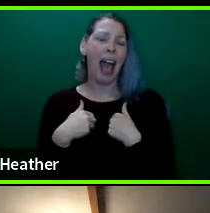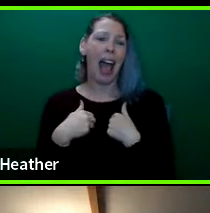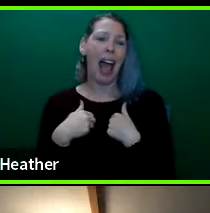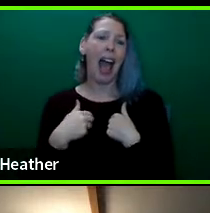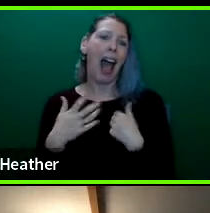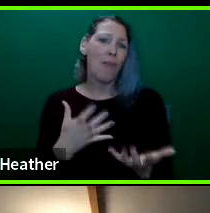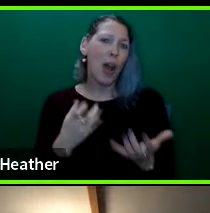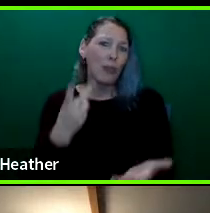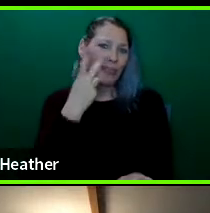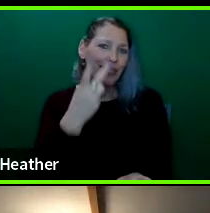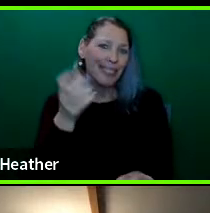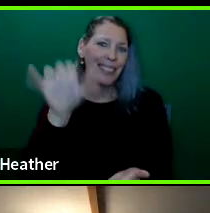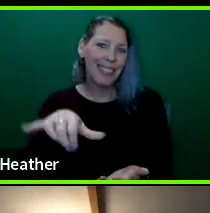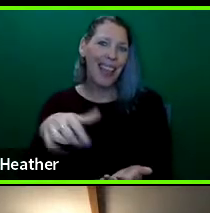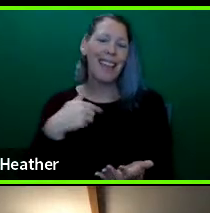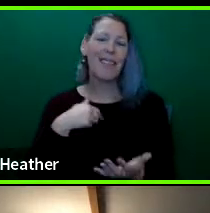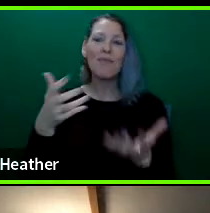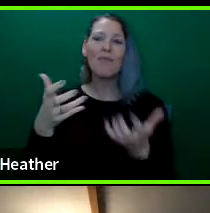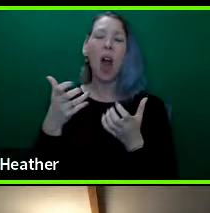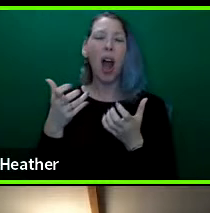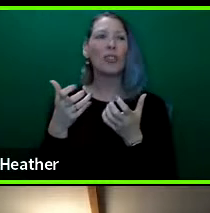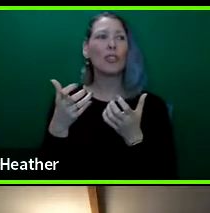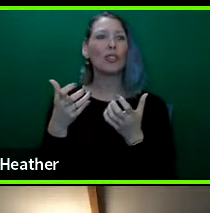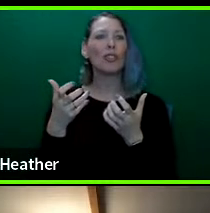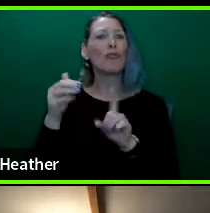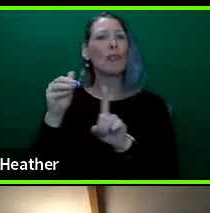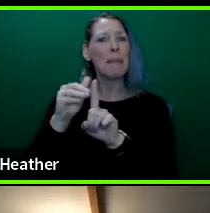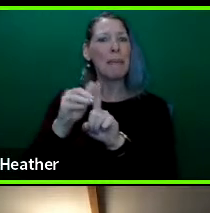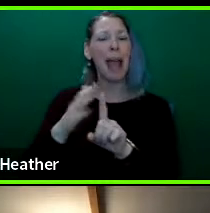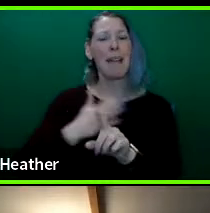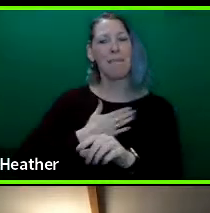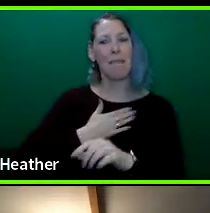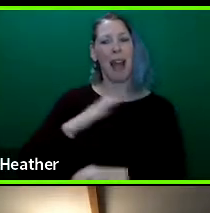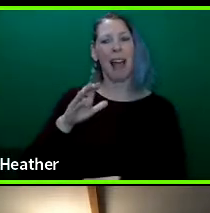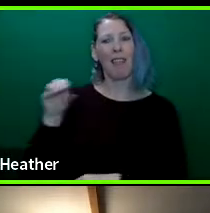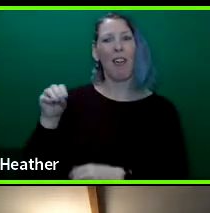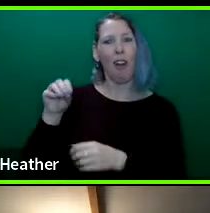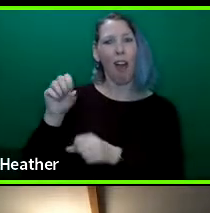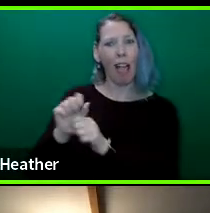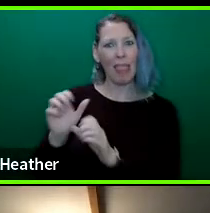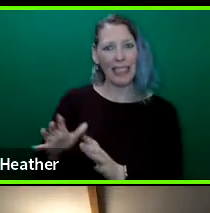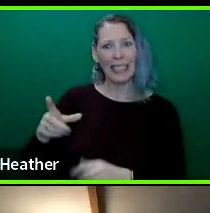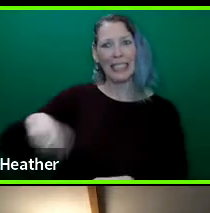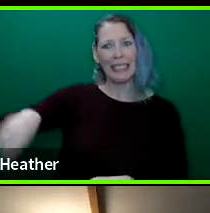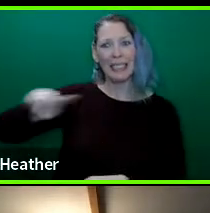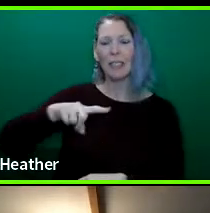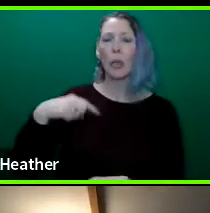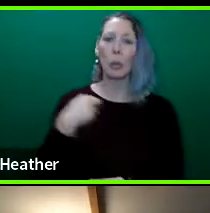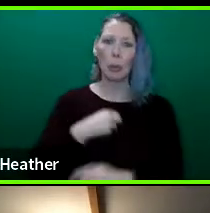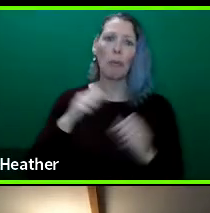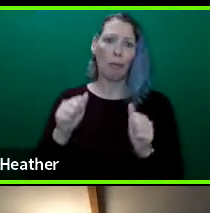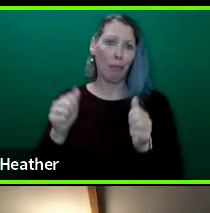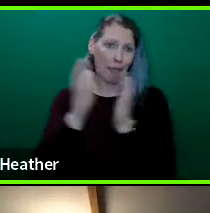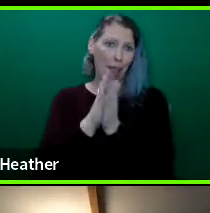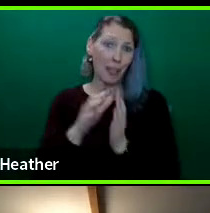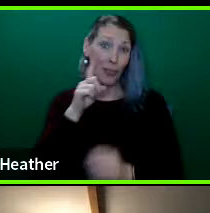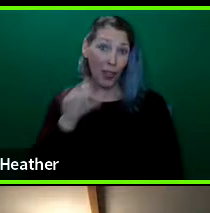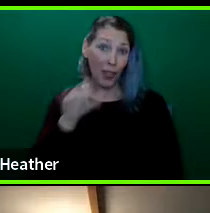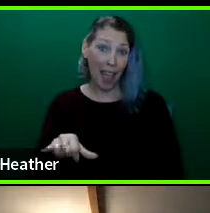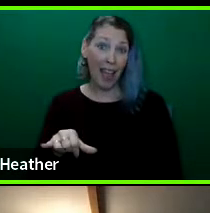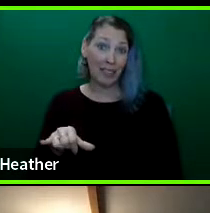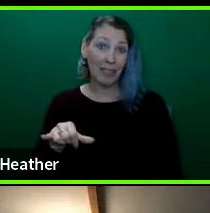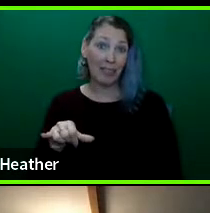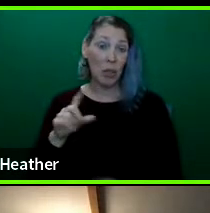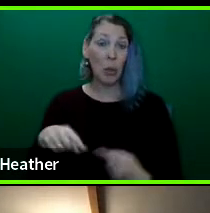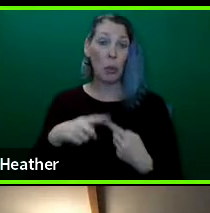I'd like to see that, and I'd like to just remind my colleagues that we can ask for that as we get